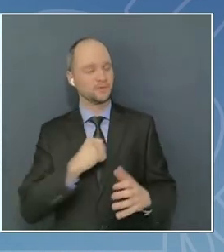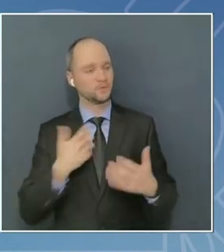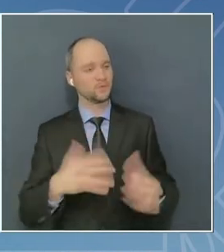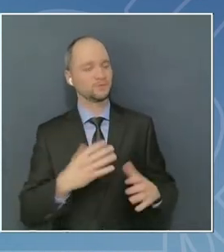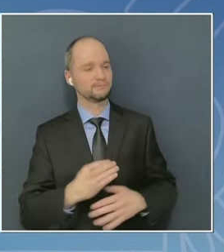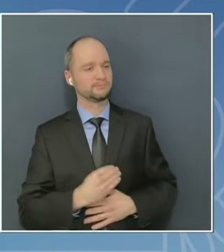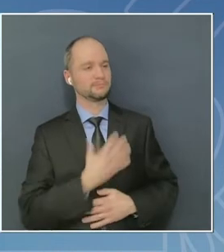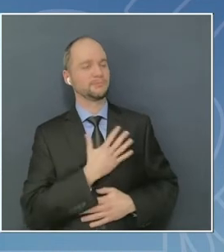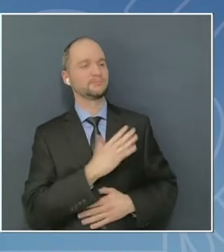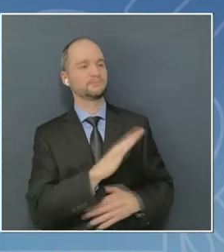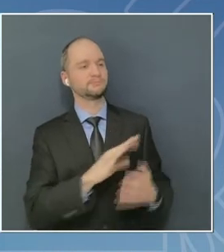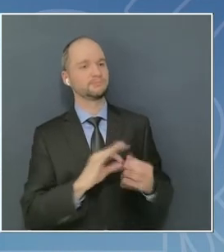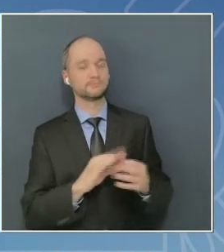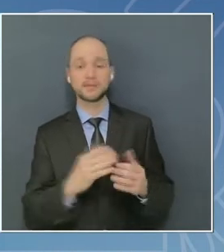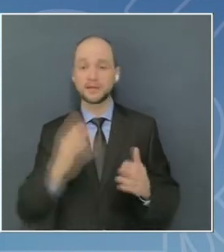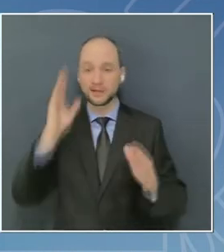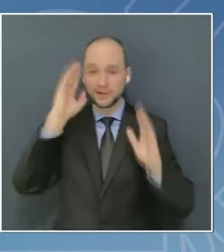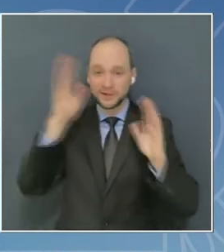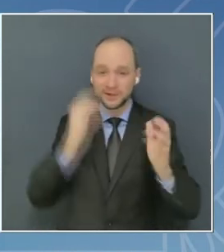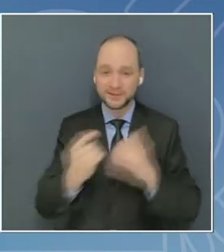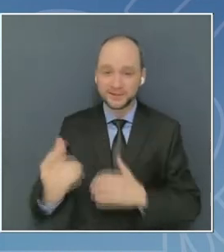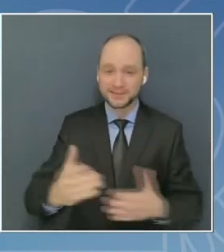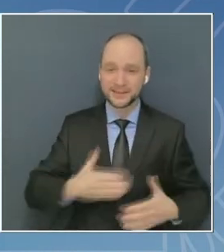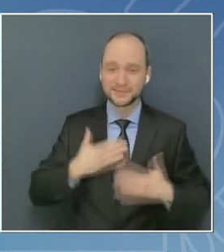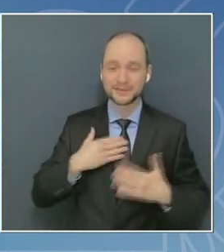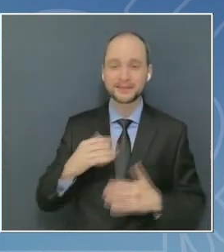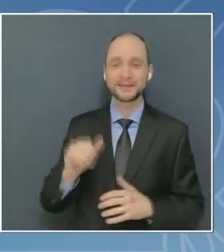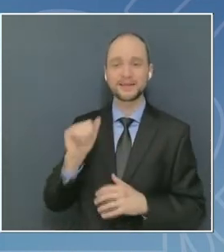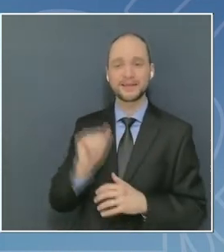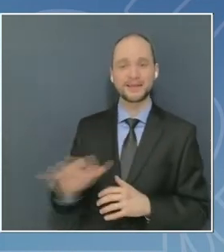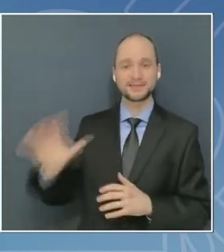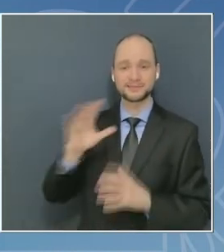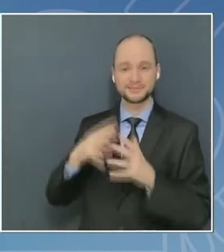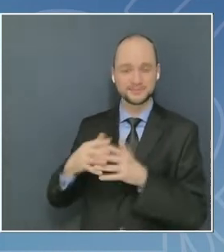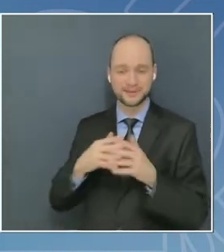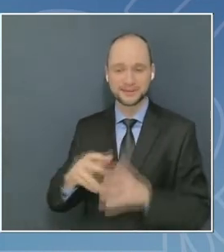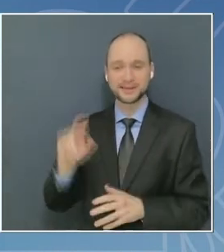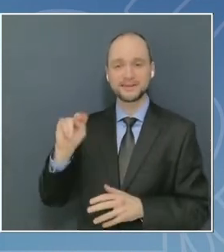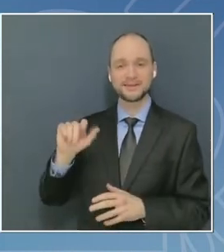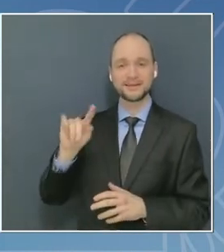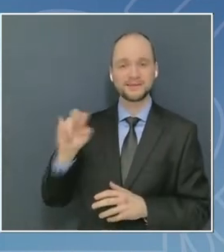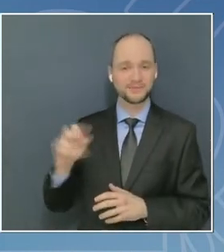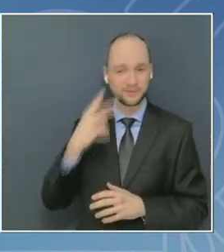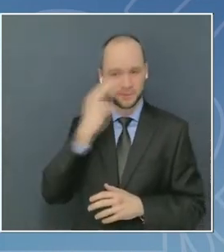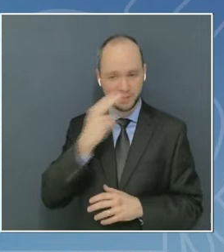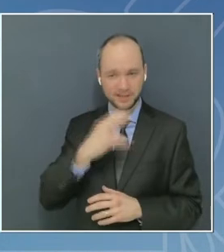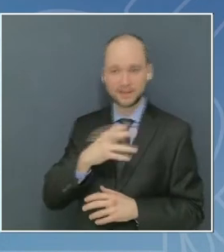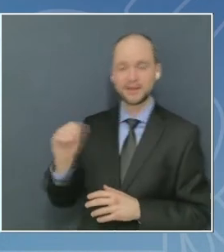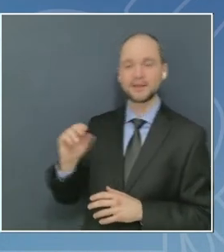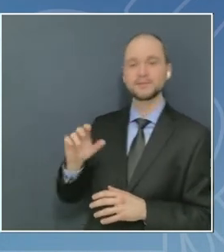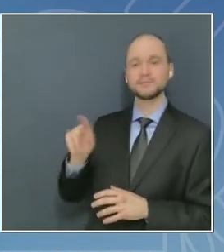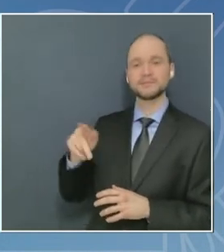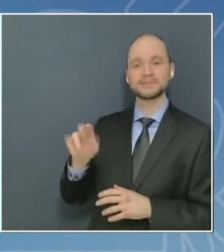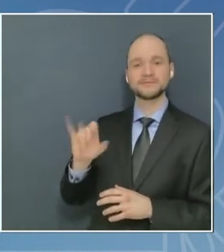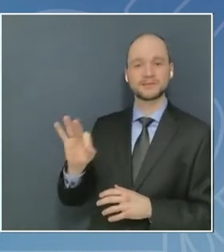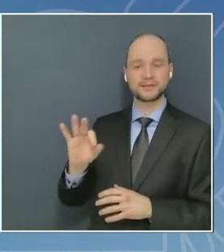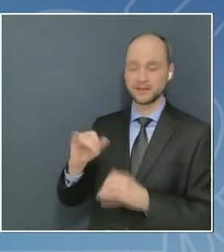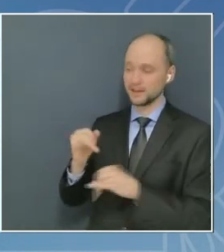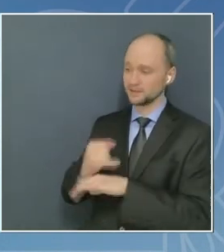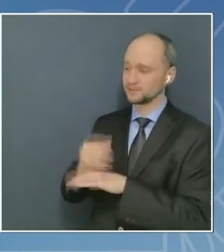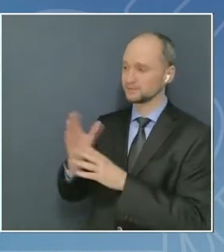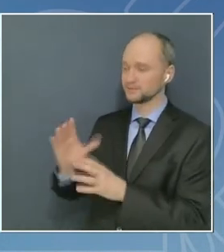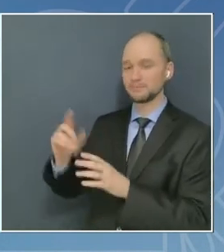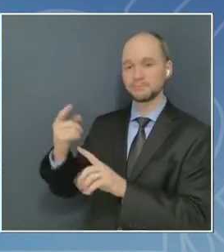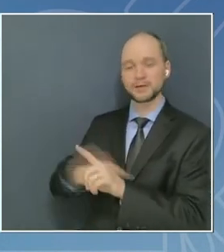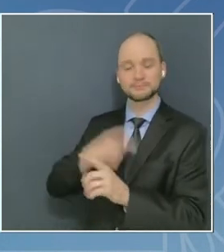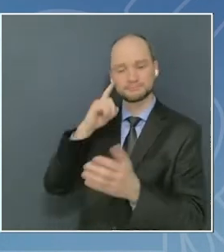Aloha, everyone, and happy Asian American, Native Hawaiian, and Pacific Islander Heritage Month. On behalf of the White House Initiative on Asian Americans, Native Hawaiians, and